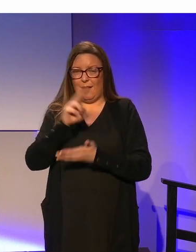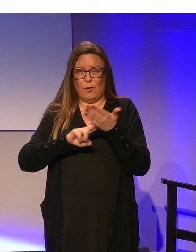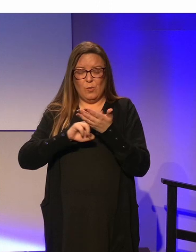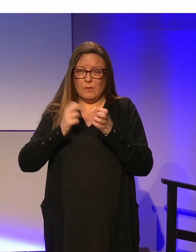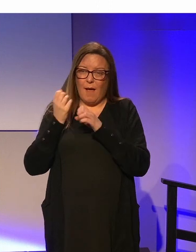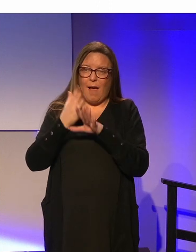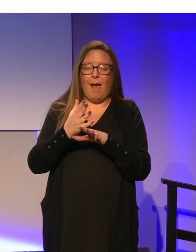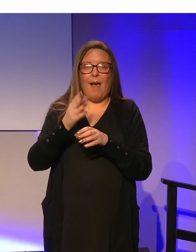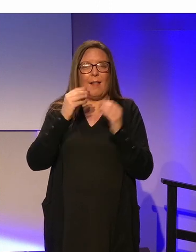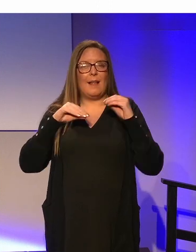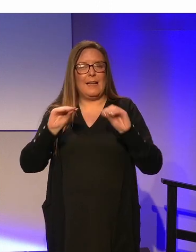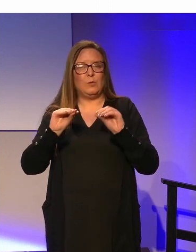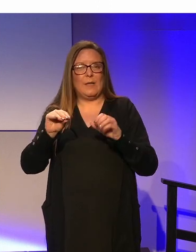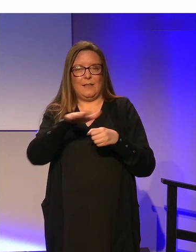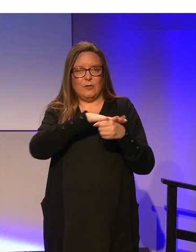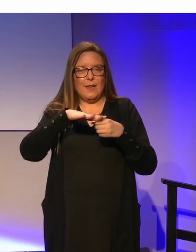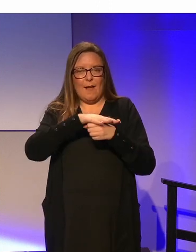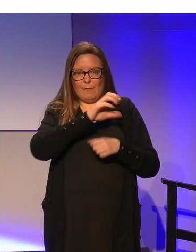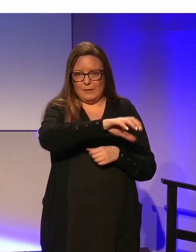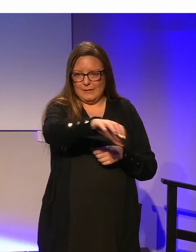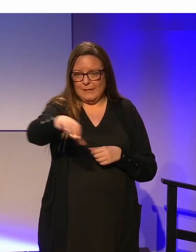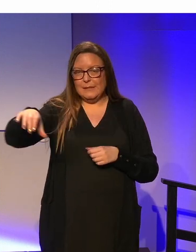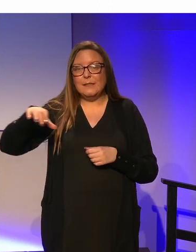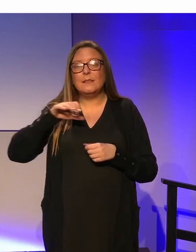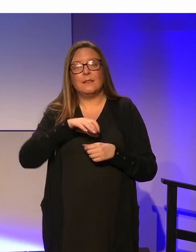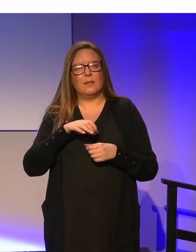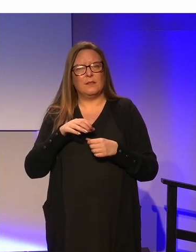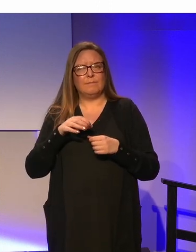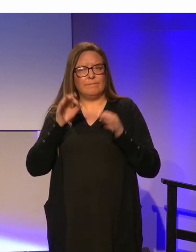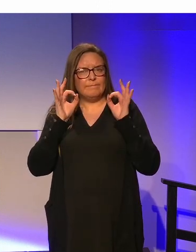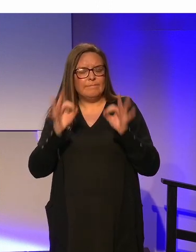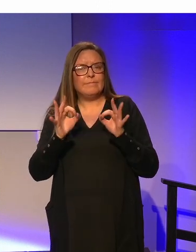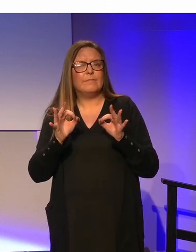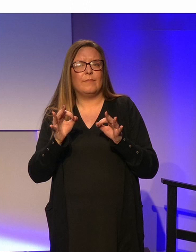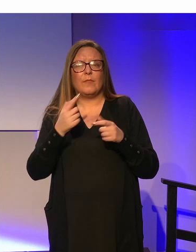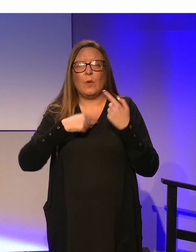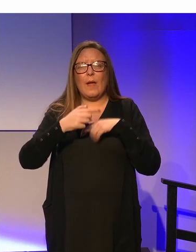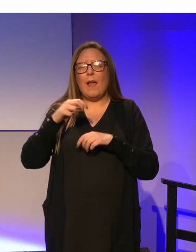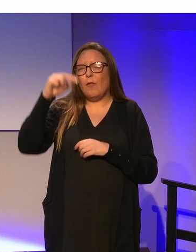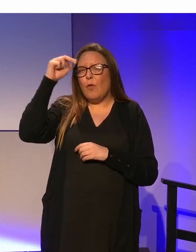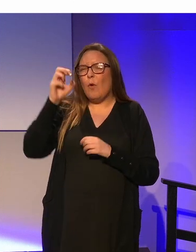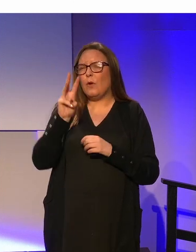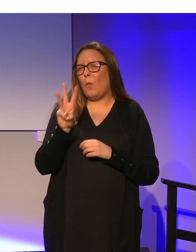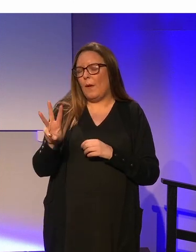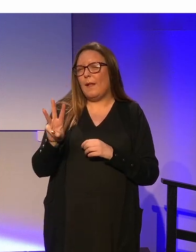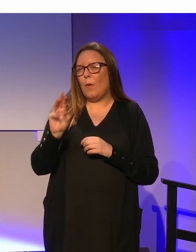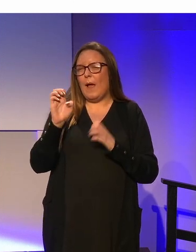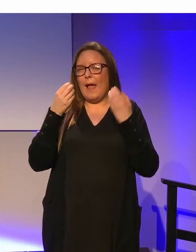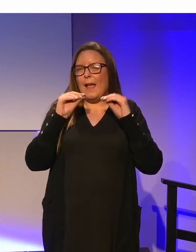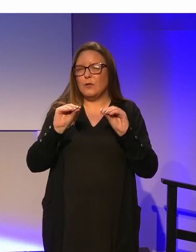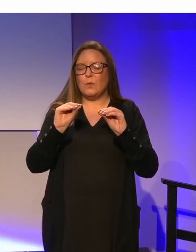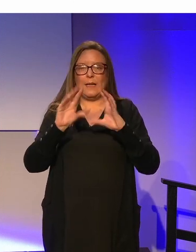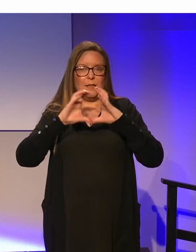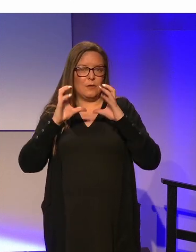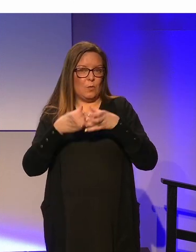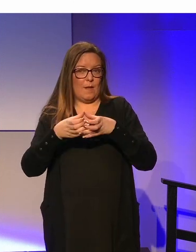educational settings. And it's wonderful that you will have a contribution from North Wicklow Educate Together Secondary School on their experience